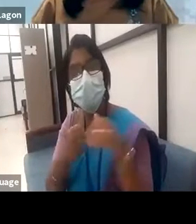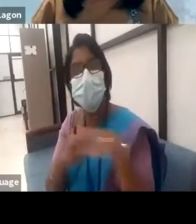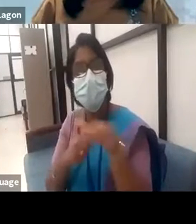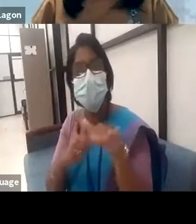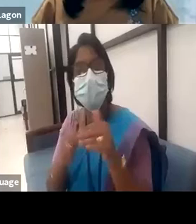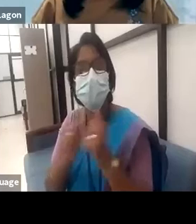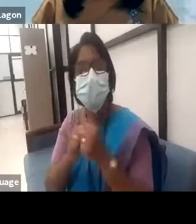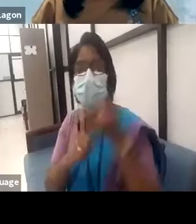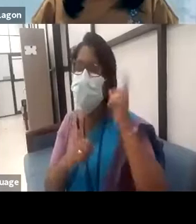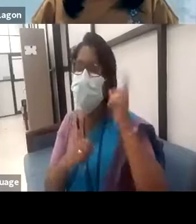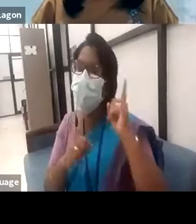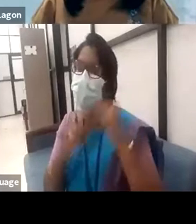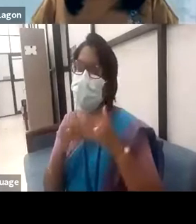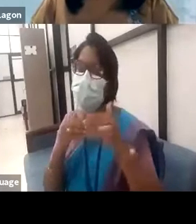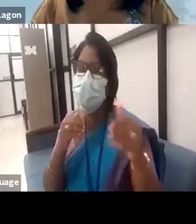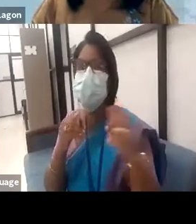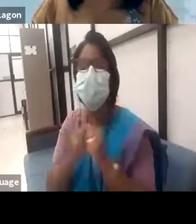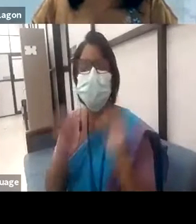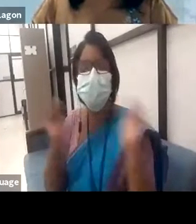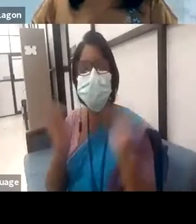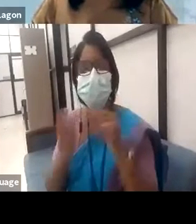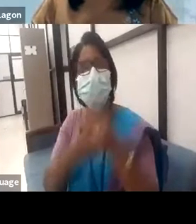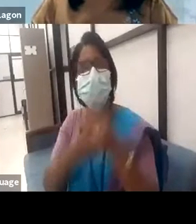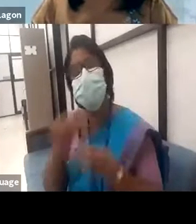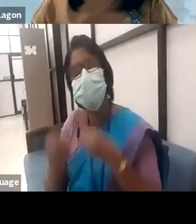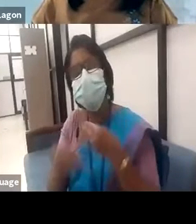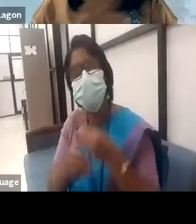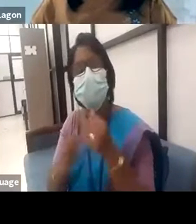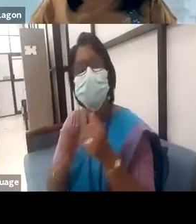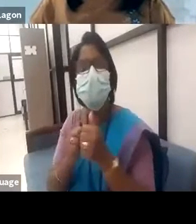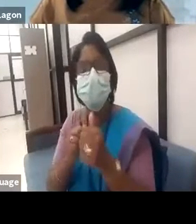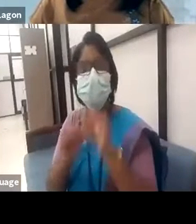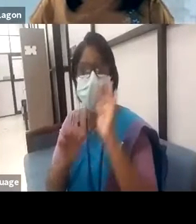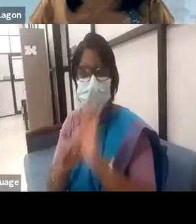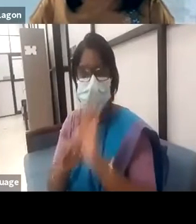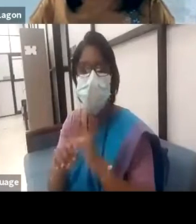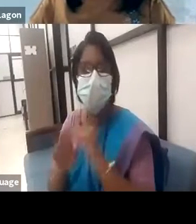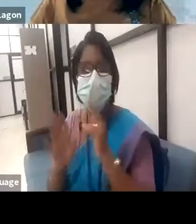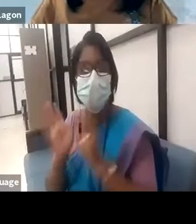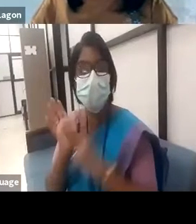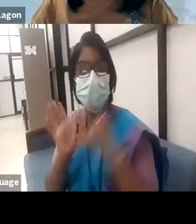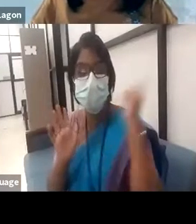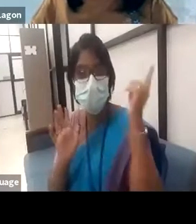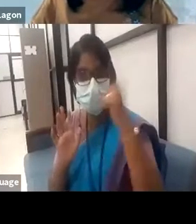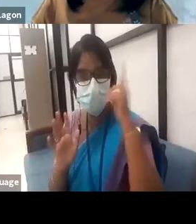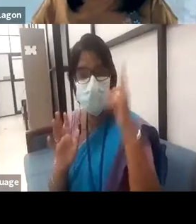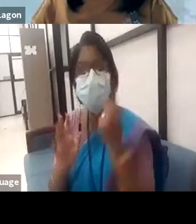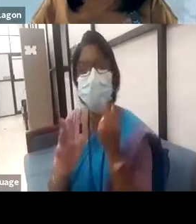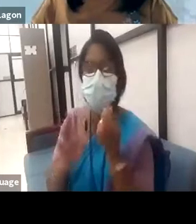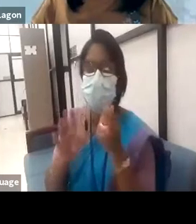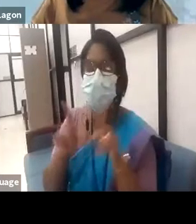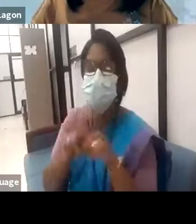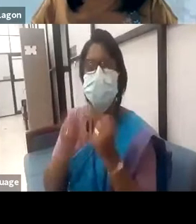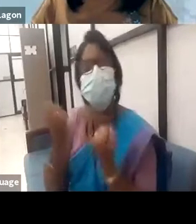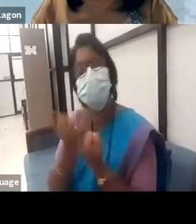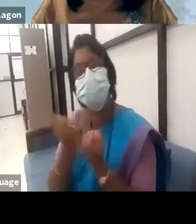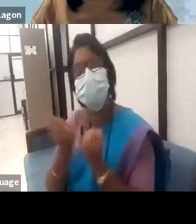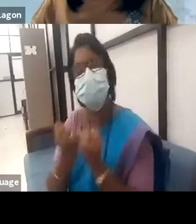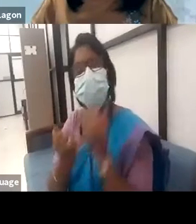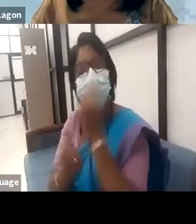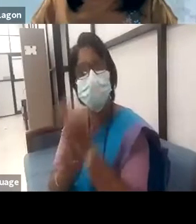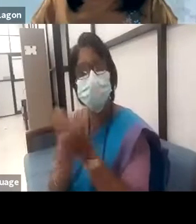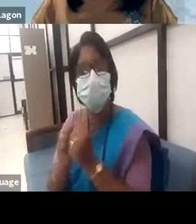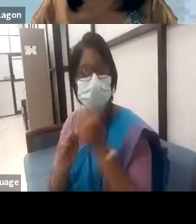effectively to the national economy. And last but not the least,